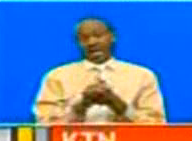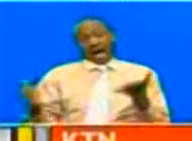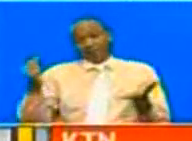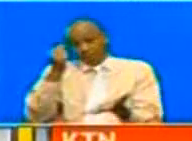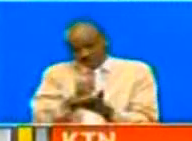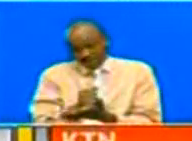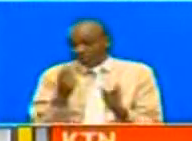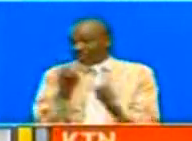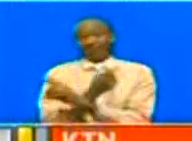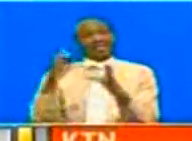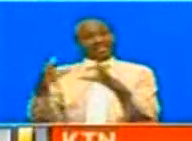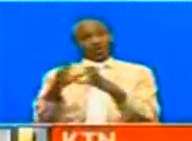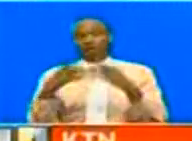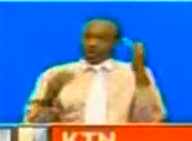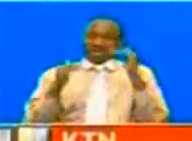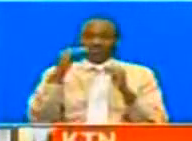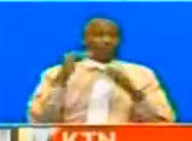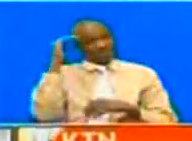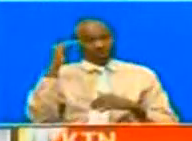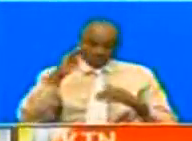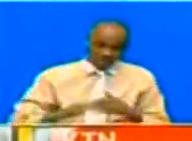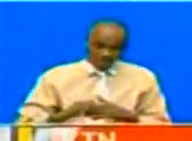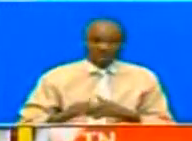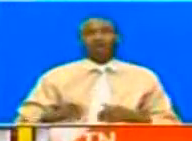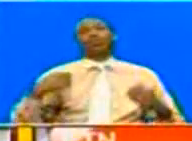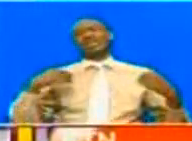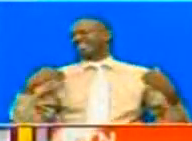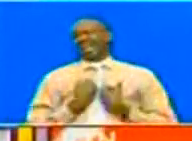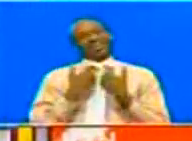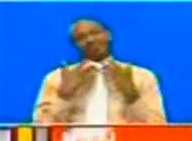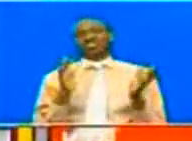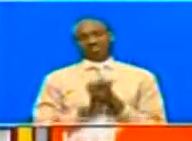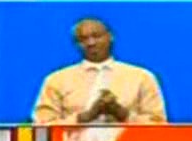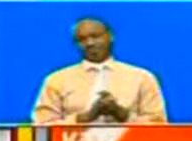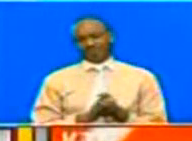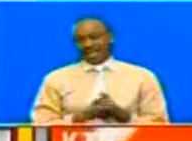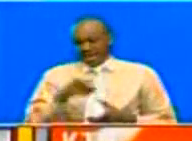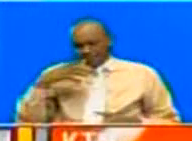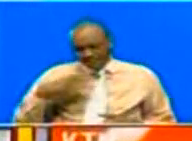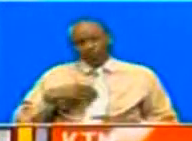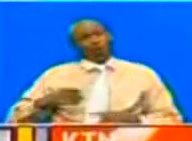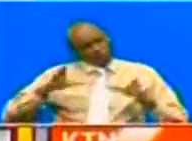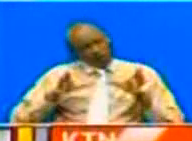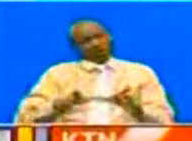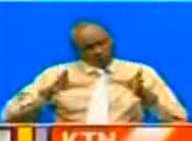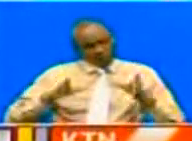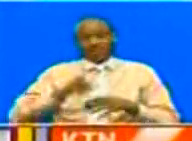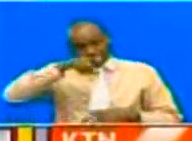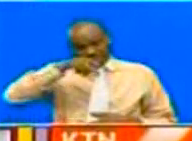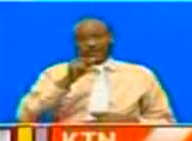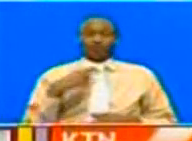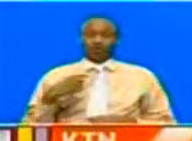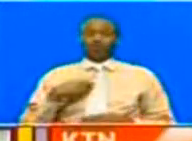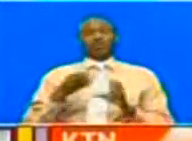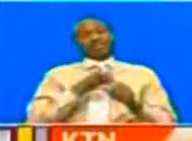represent any category at whatever level, enough is enough. Shinikizo la kumtaka Duale ajiondoe hata hivyo limepingwa na